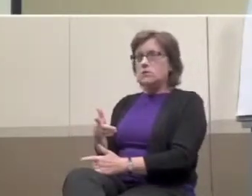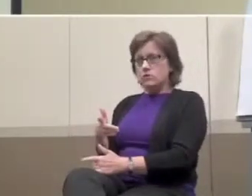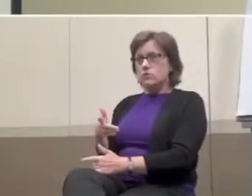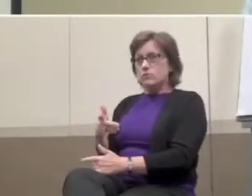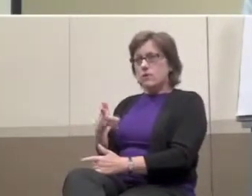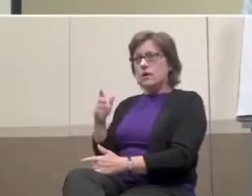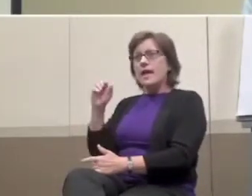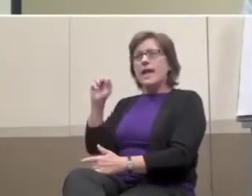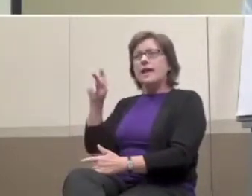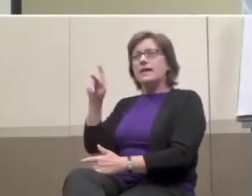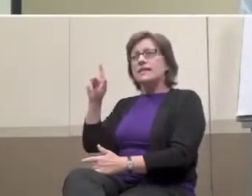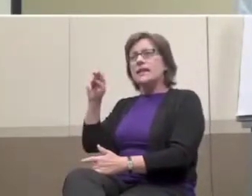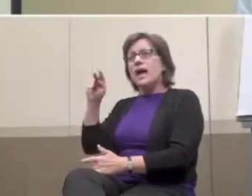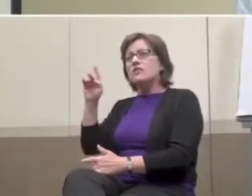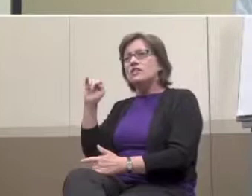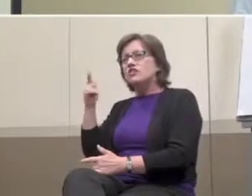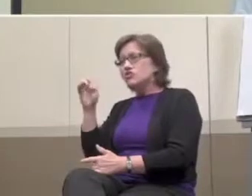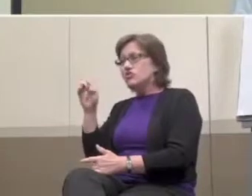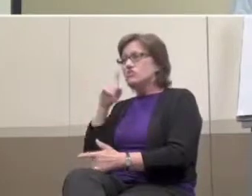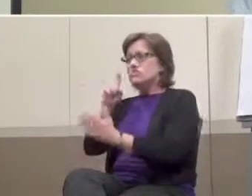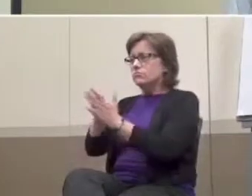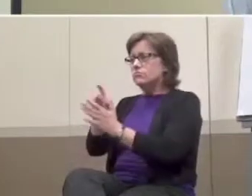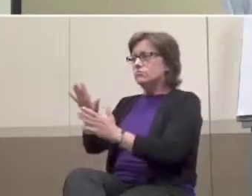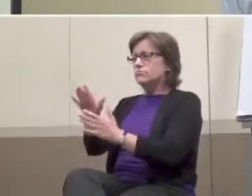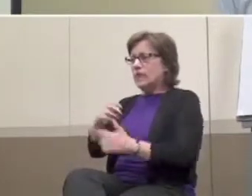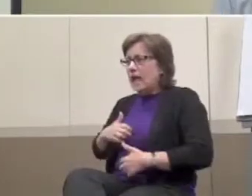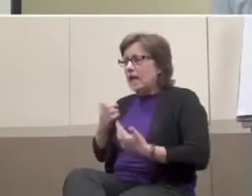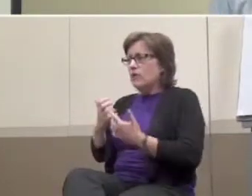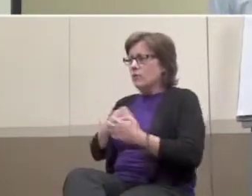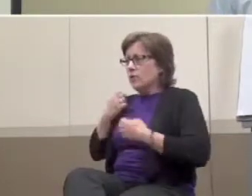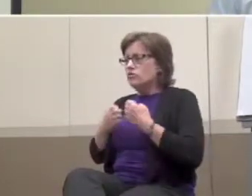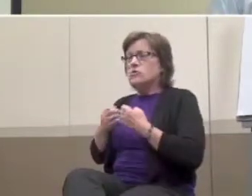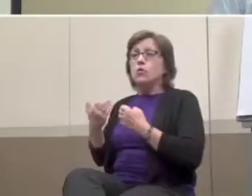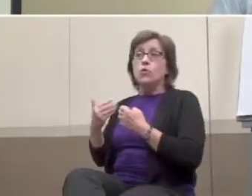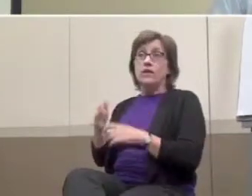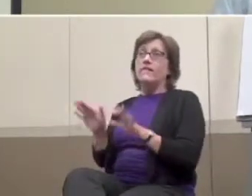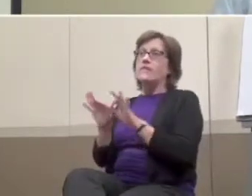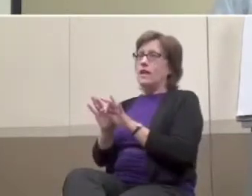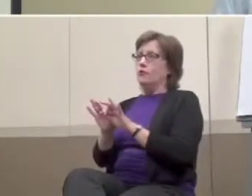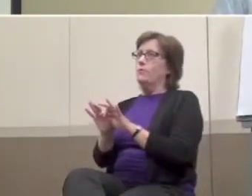pain, acknowledging their emotions, and that in and of itself is valuable.